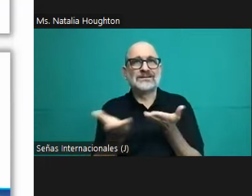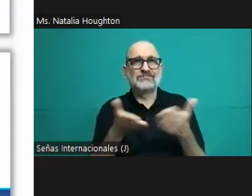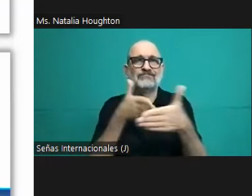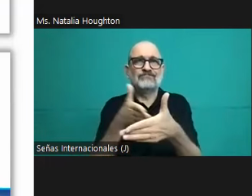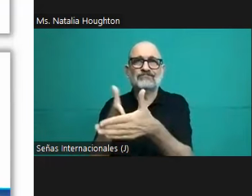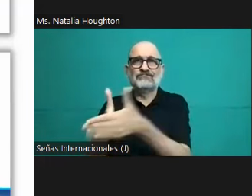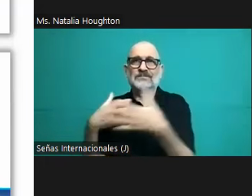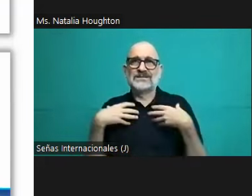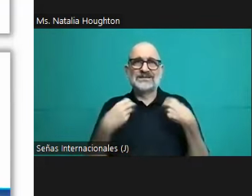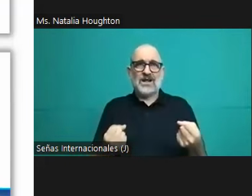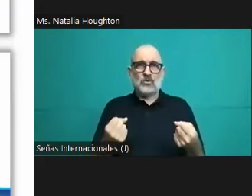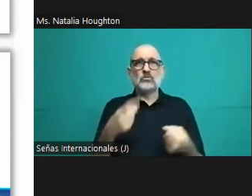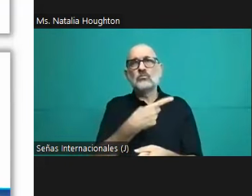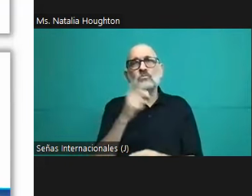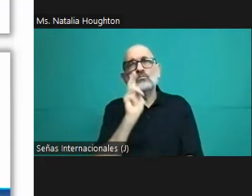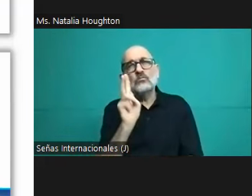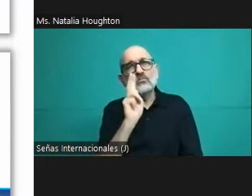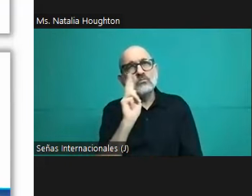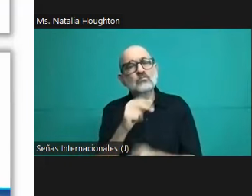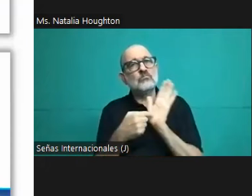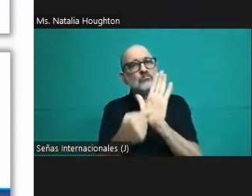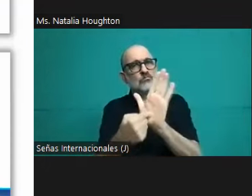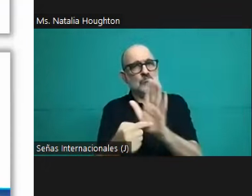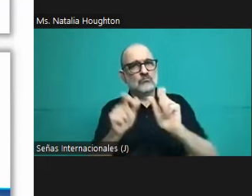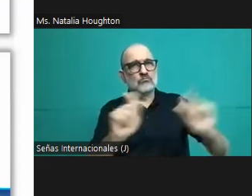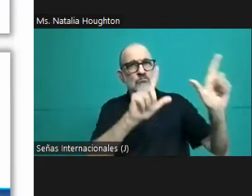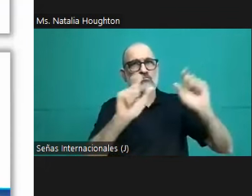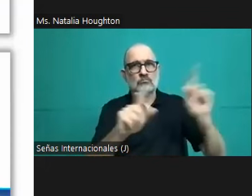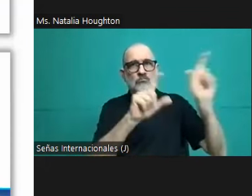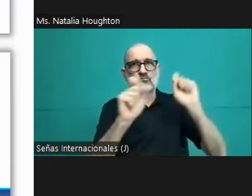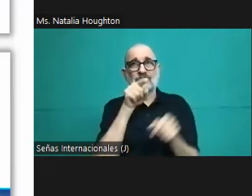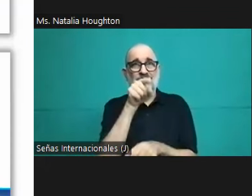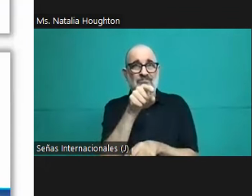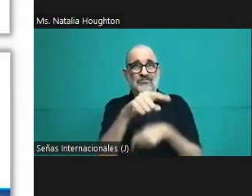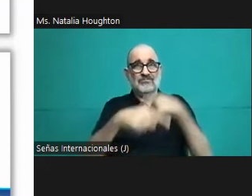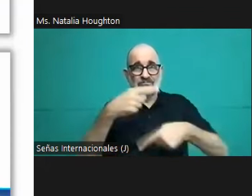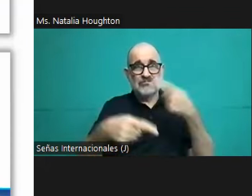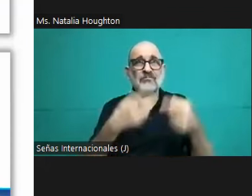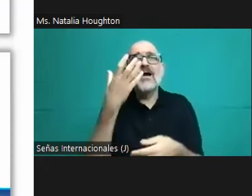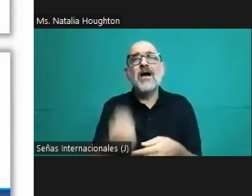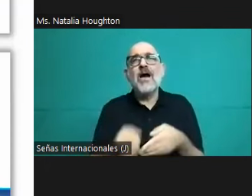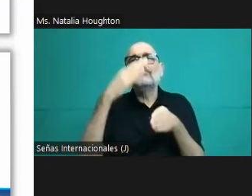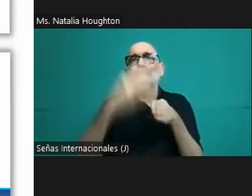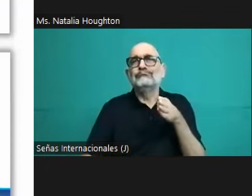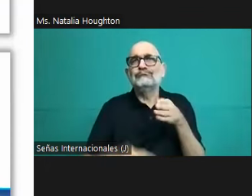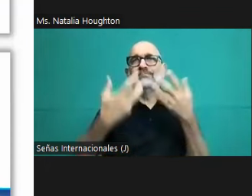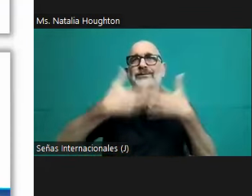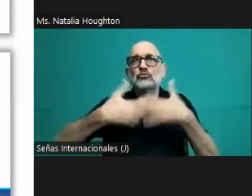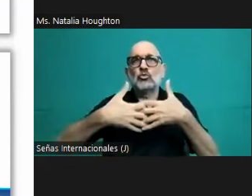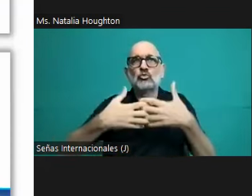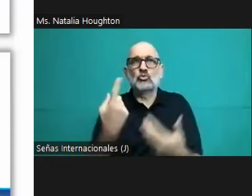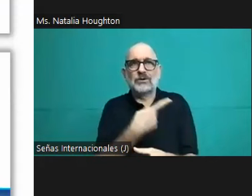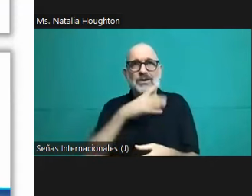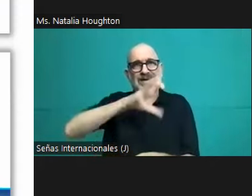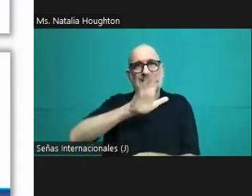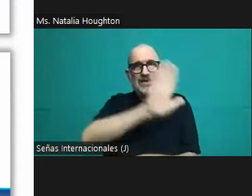technical documents that are very relevant have been produced, which somehow shape our very technical cooperation, such